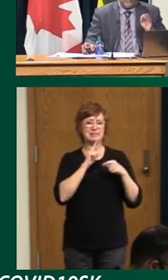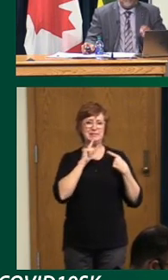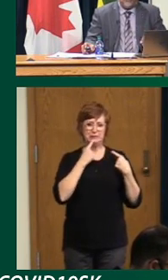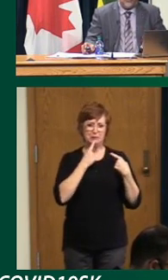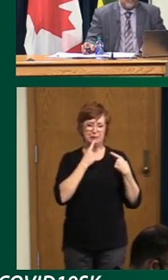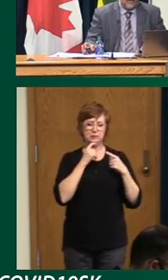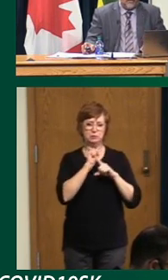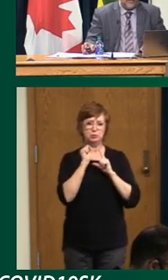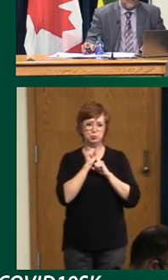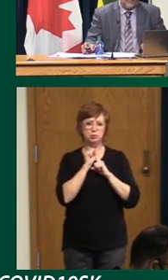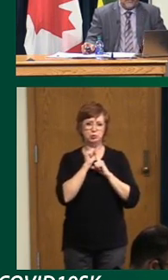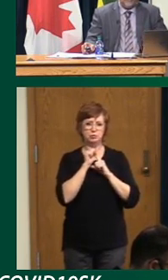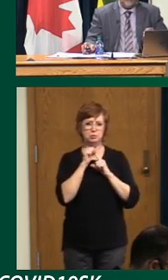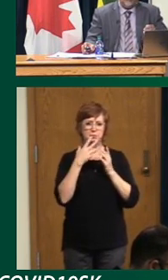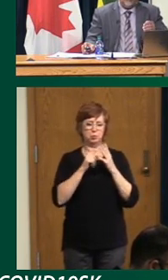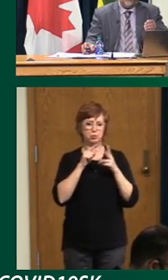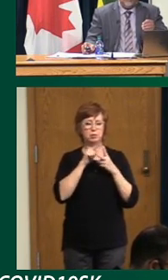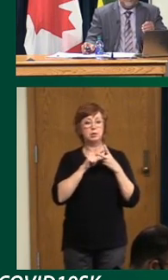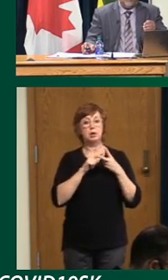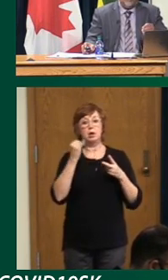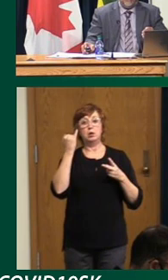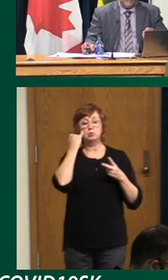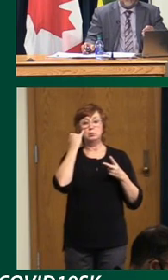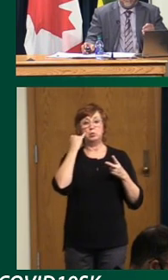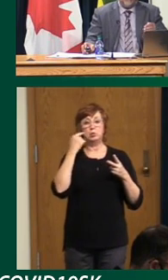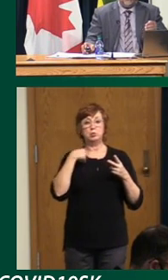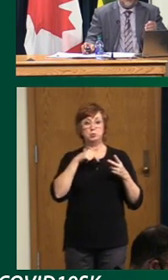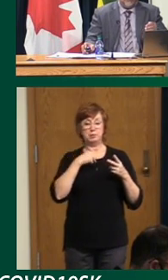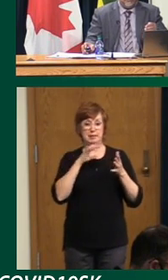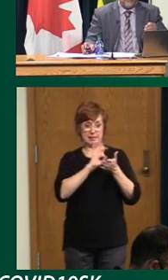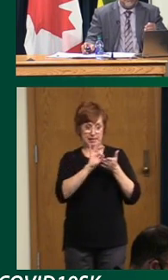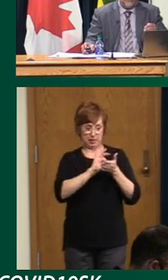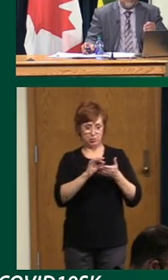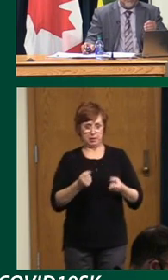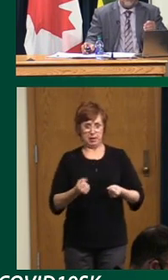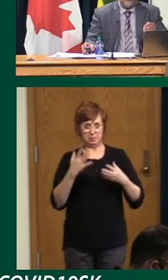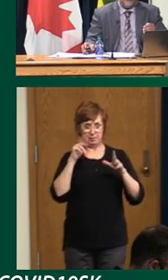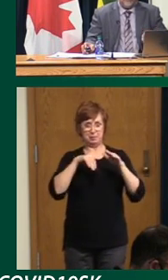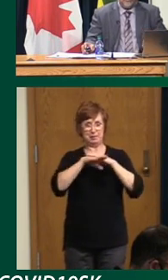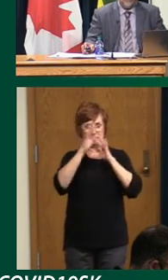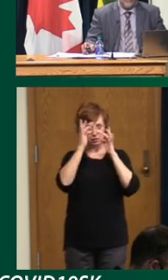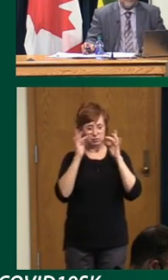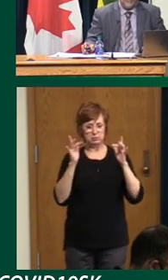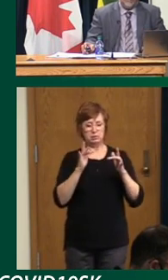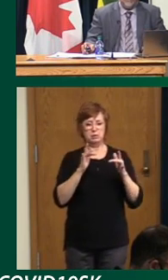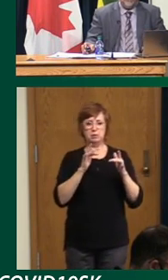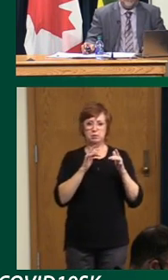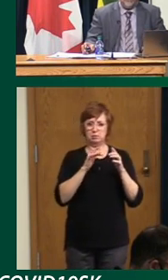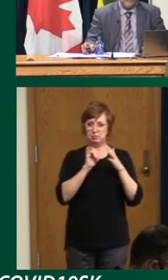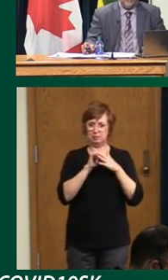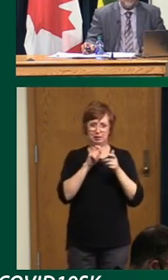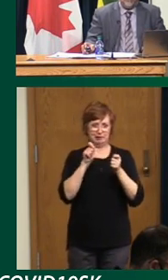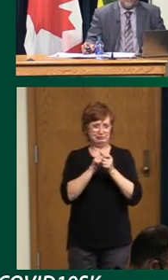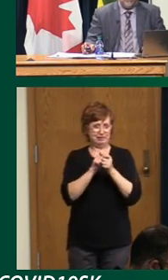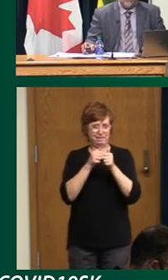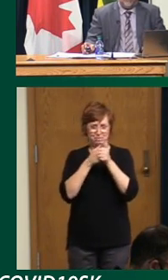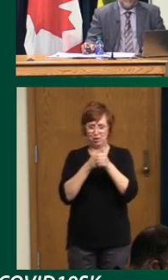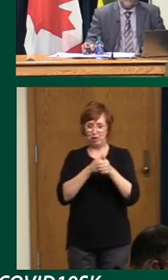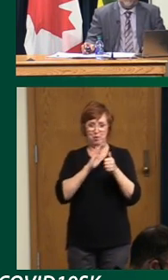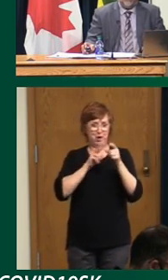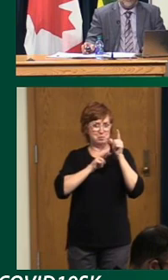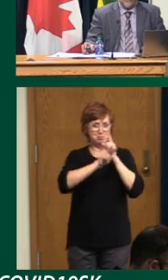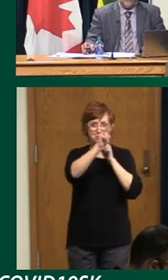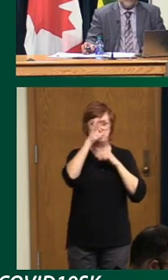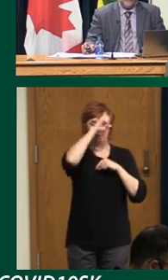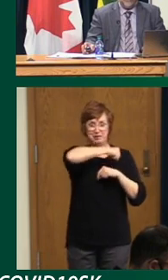if you track actual hospitalizations for the next 2-3 days, the actual hospitalizations are following the forecast. So that's why that shows that the